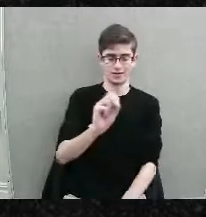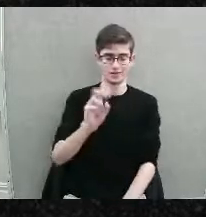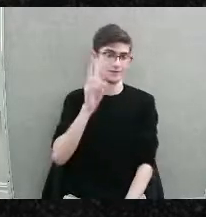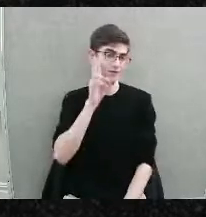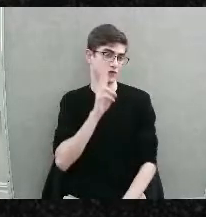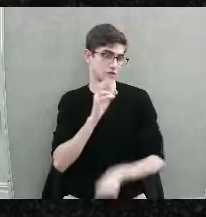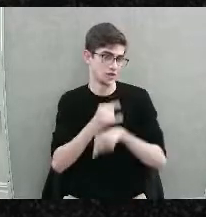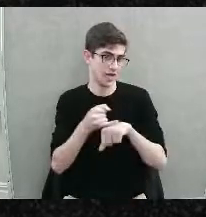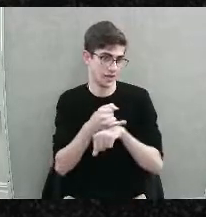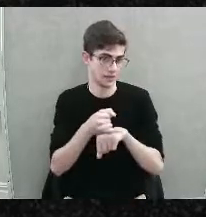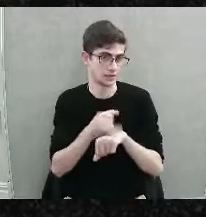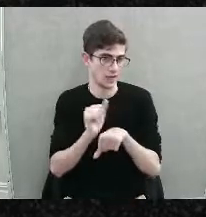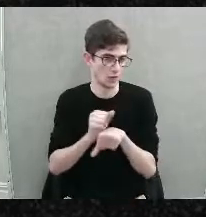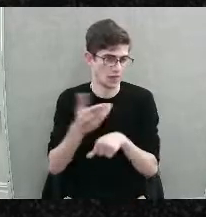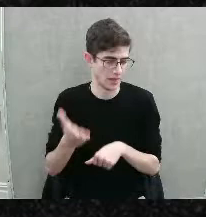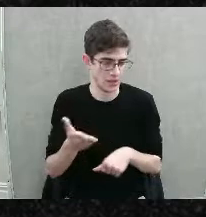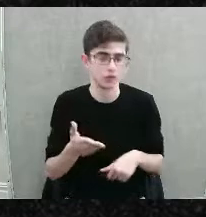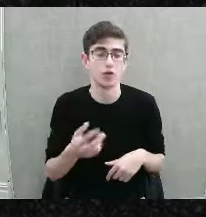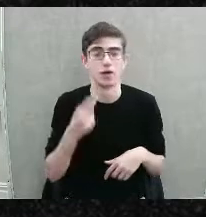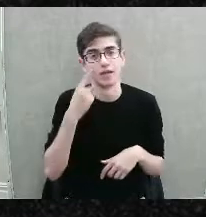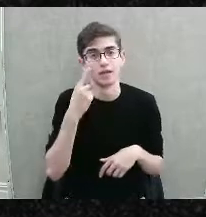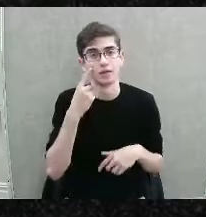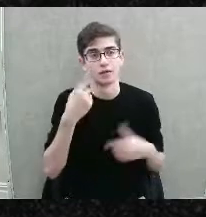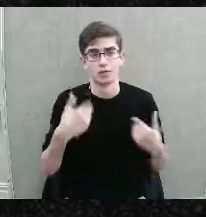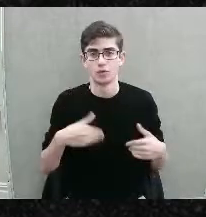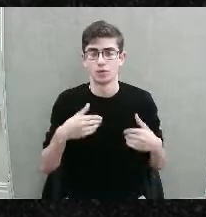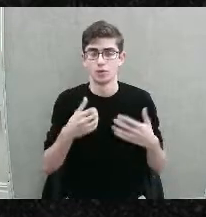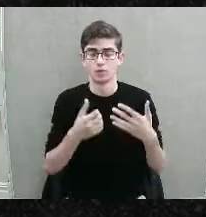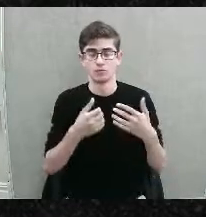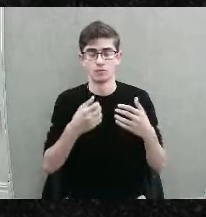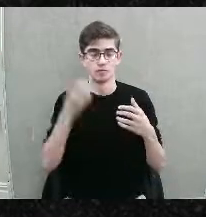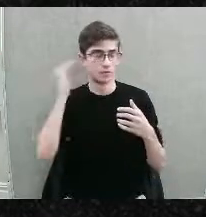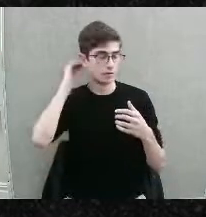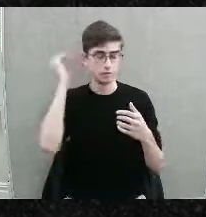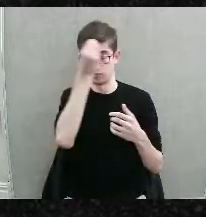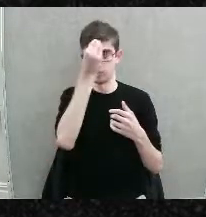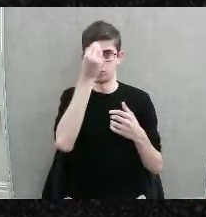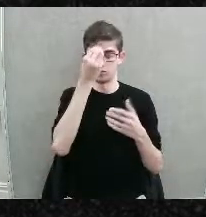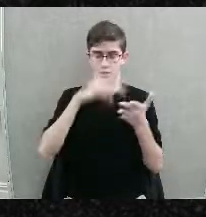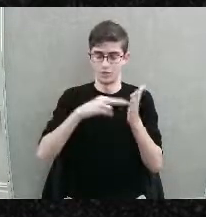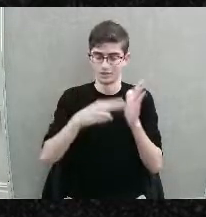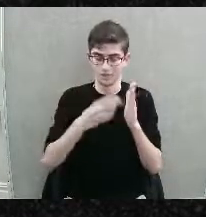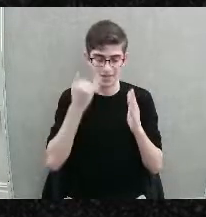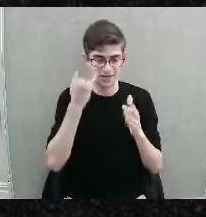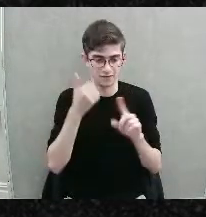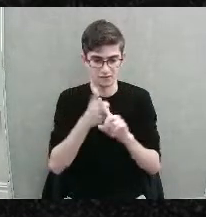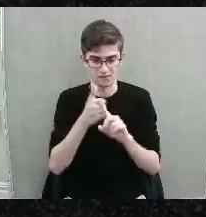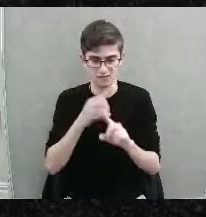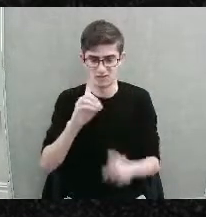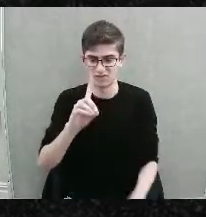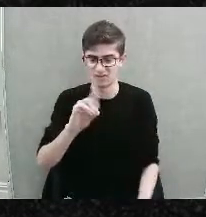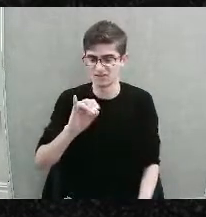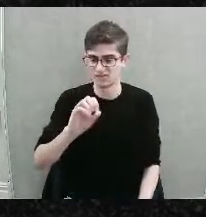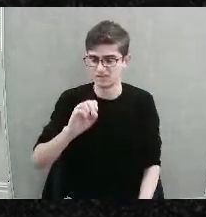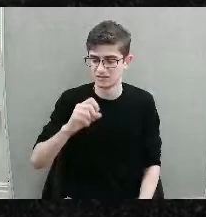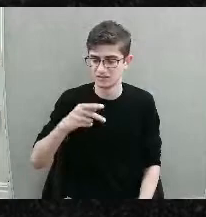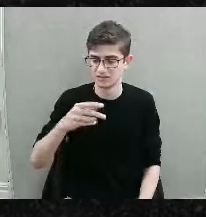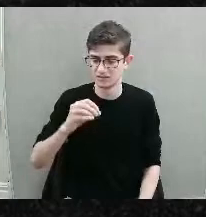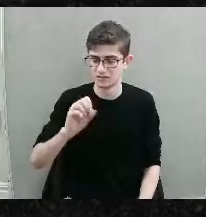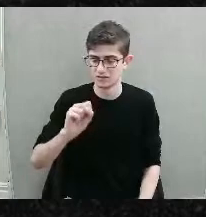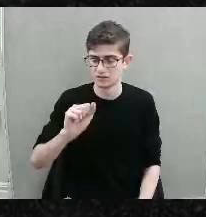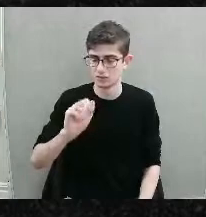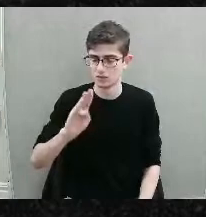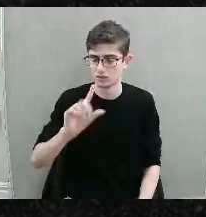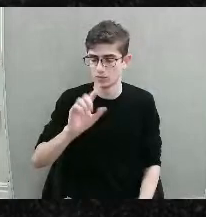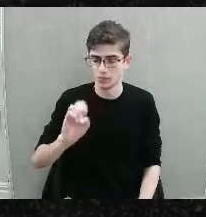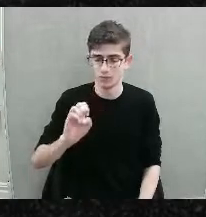I think it brought to the fore questions about what it means to be a disposable person within a disposable region, right? So